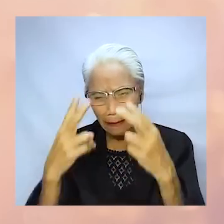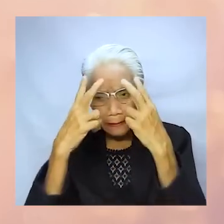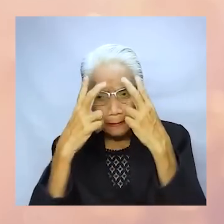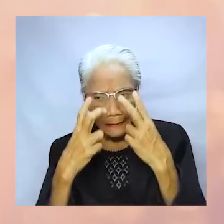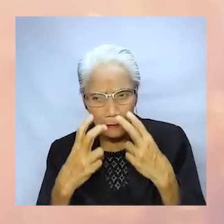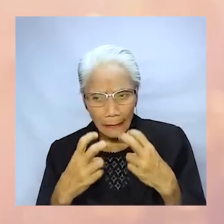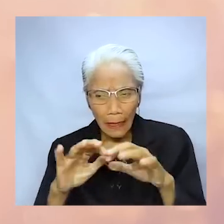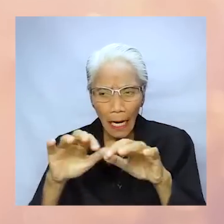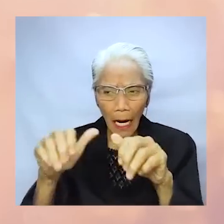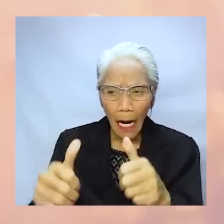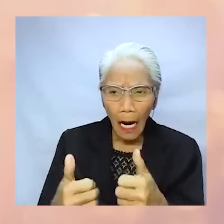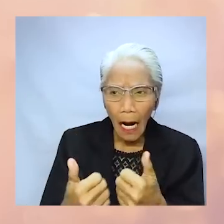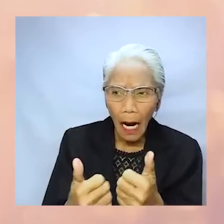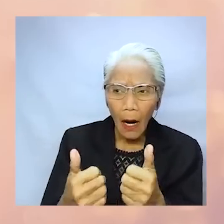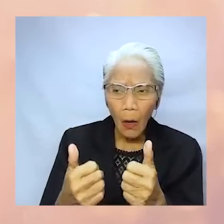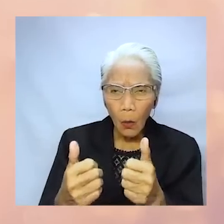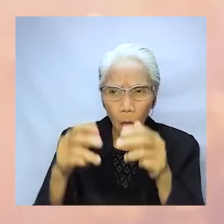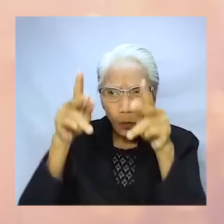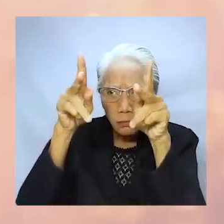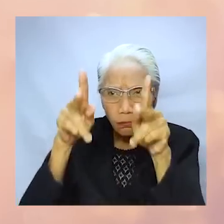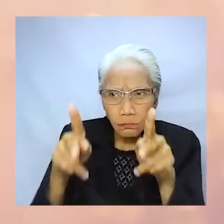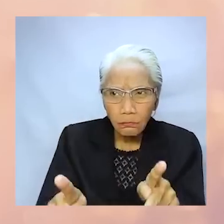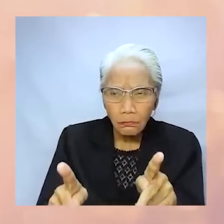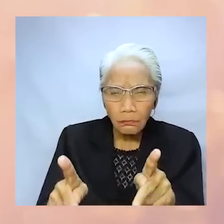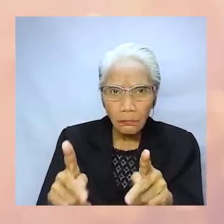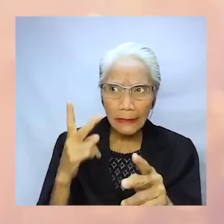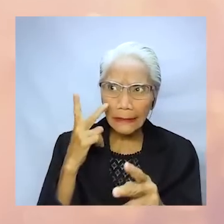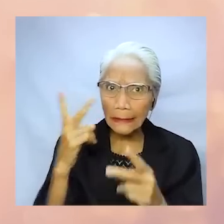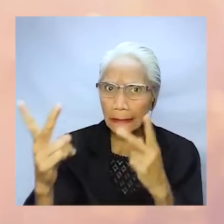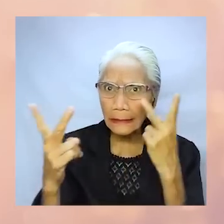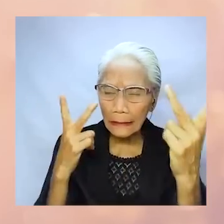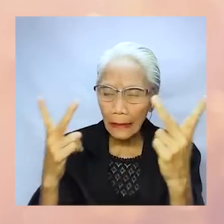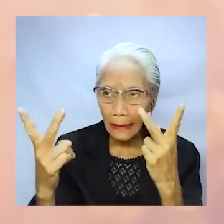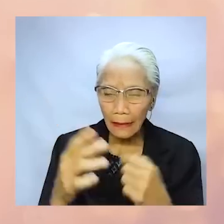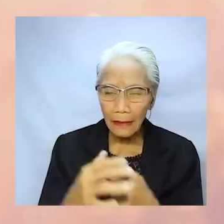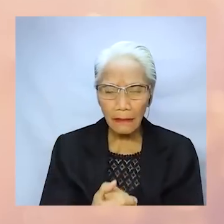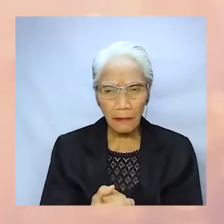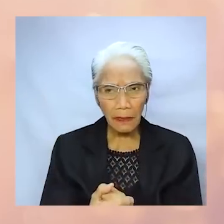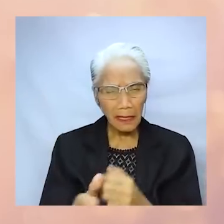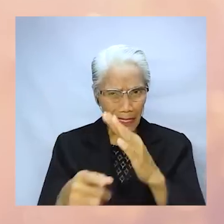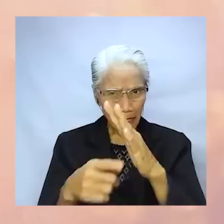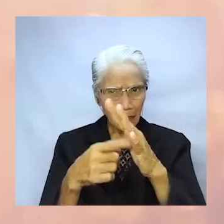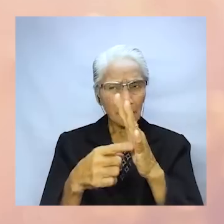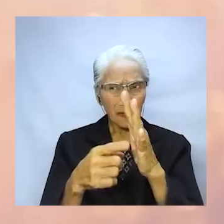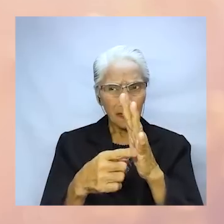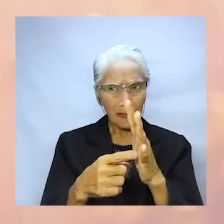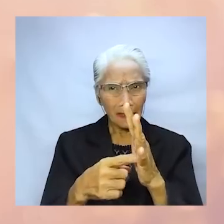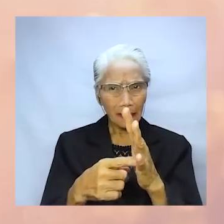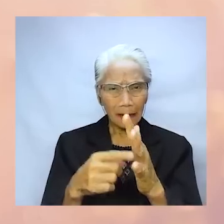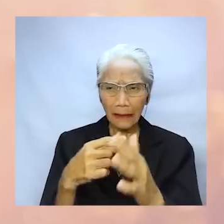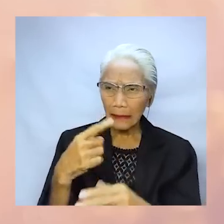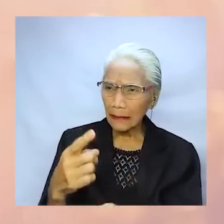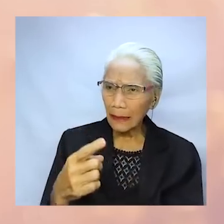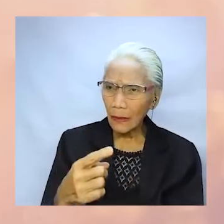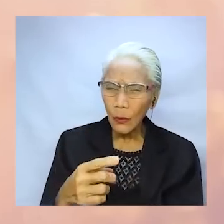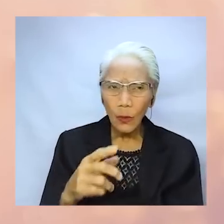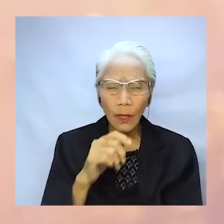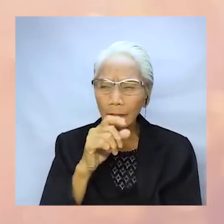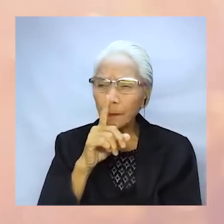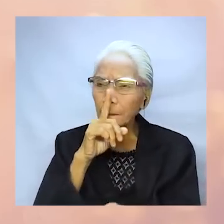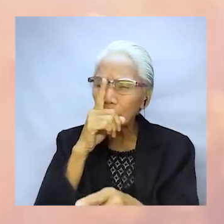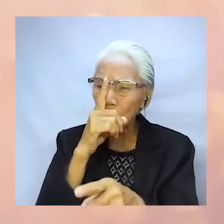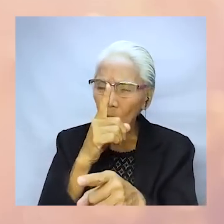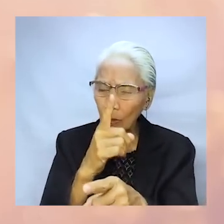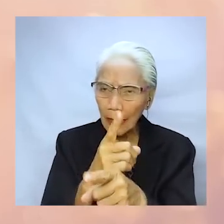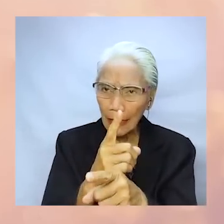sight sometimes fails us. We do not see what really matters. So there are many